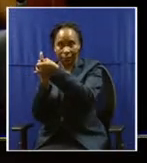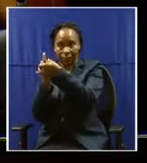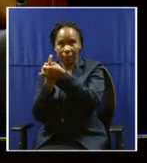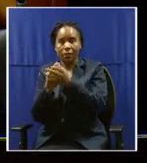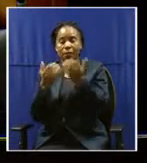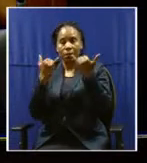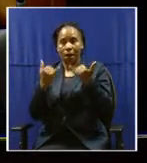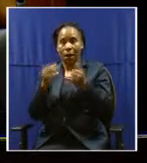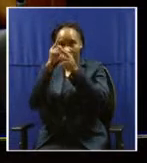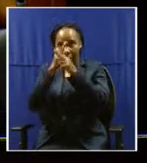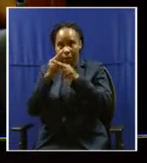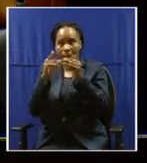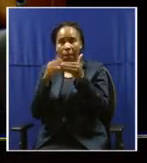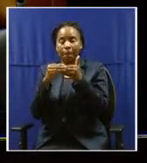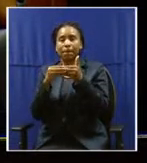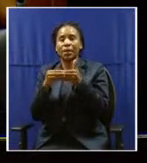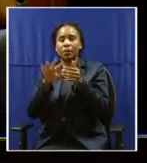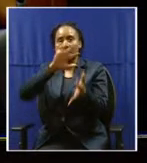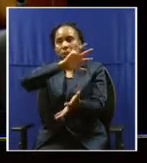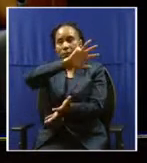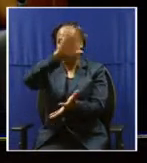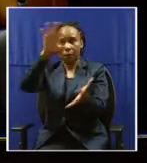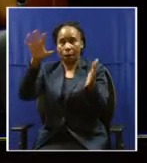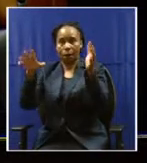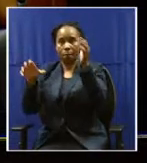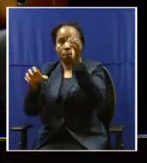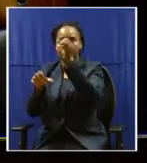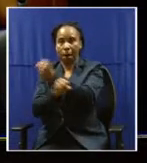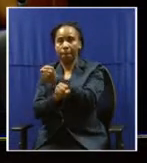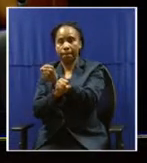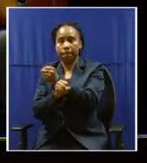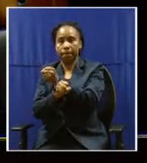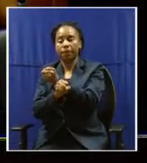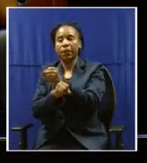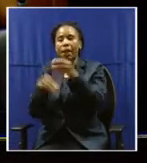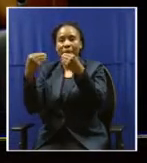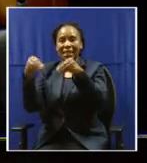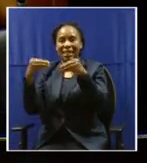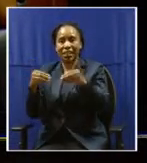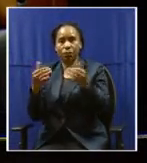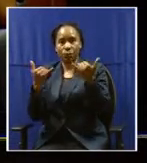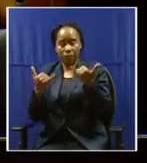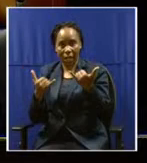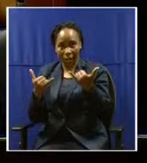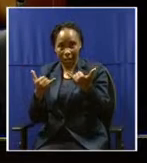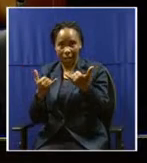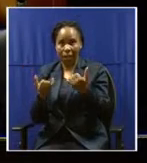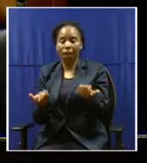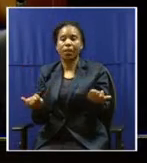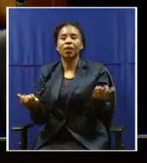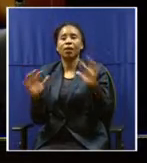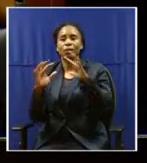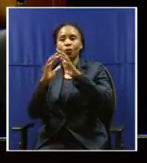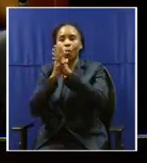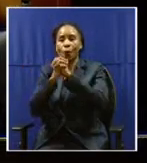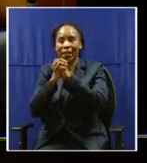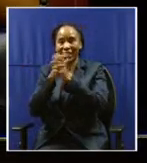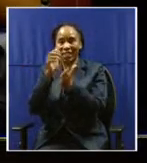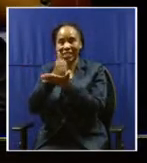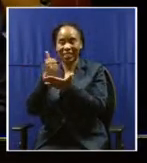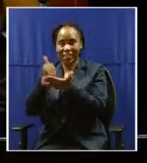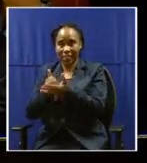members, concludes the business for the day, and the joint sitting is adjourned.